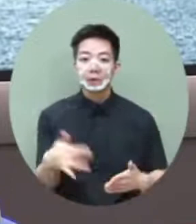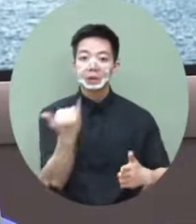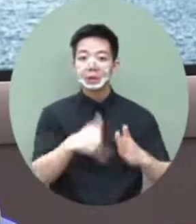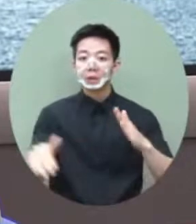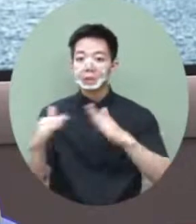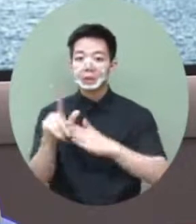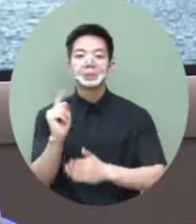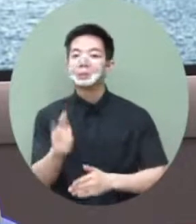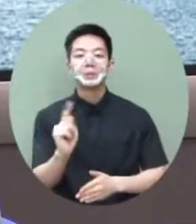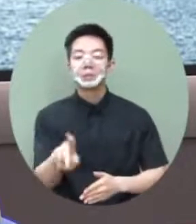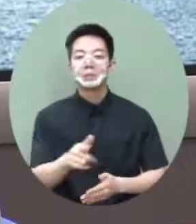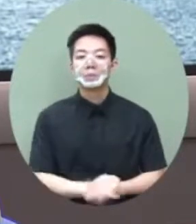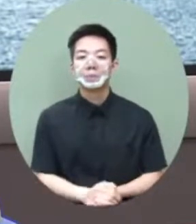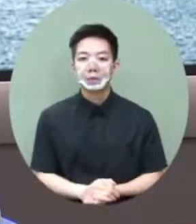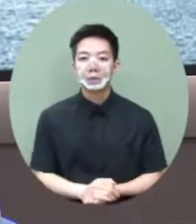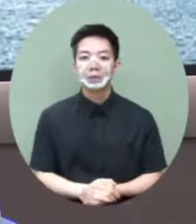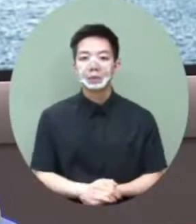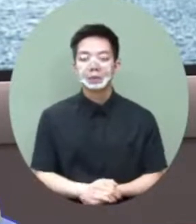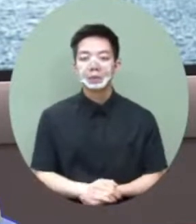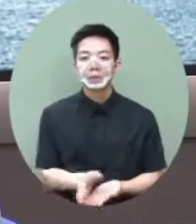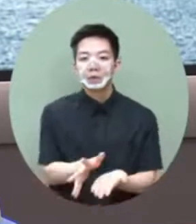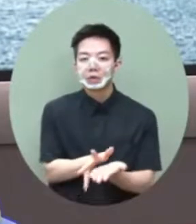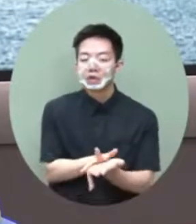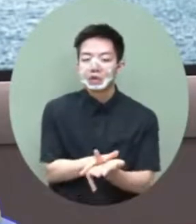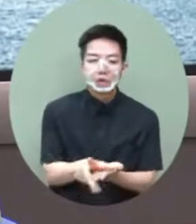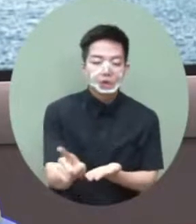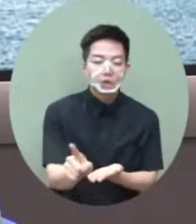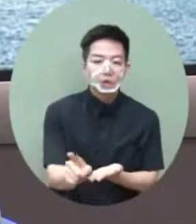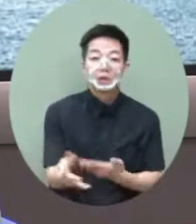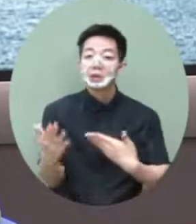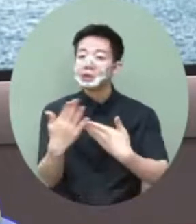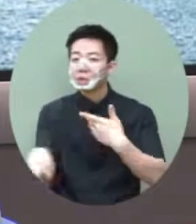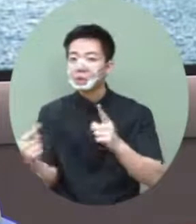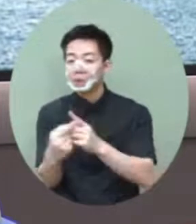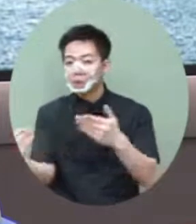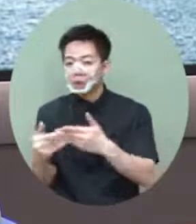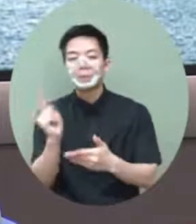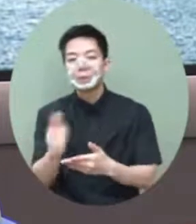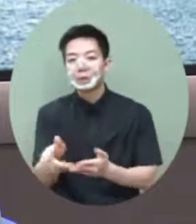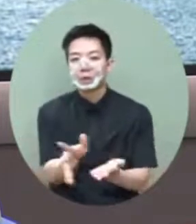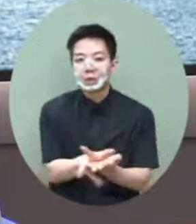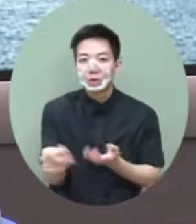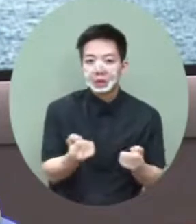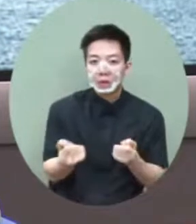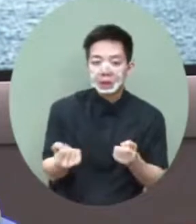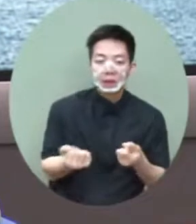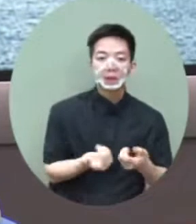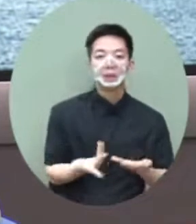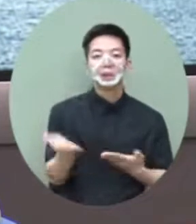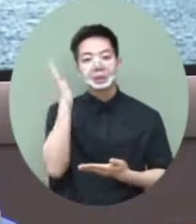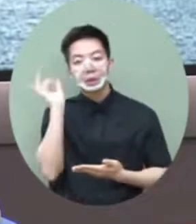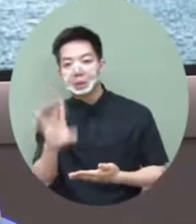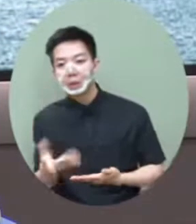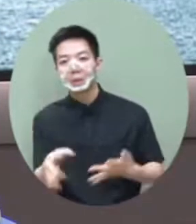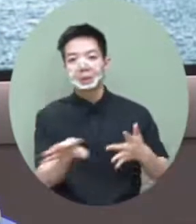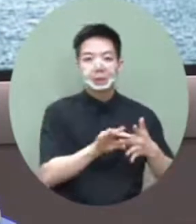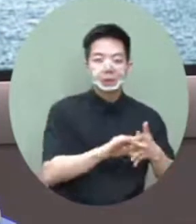work seamlessly. Mainland team, they will be operating in a closed loop